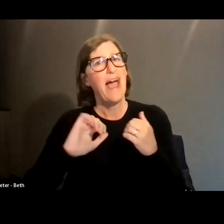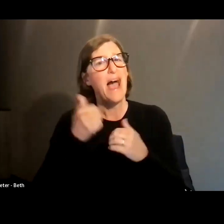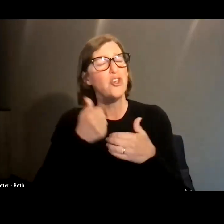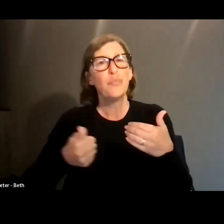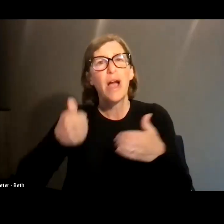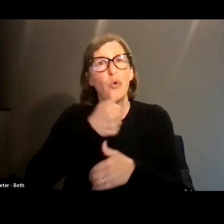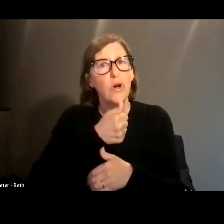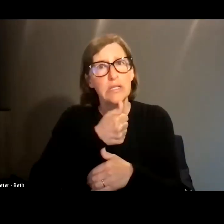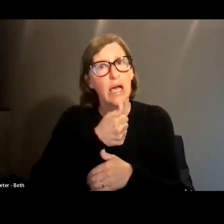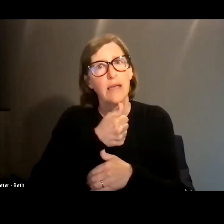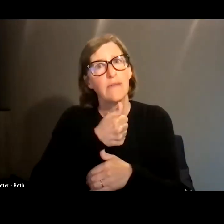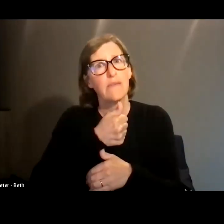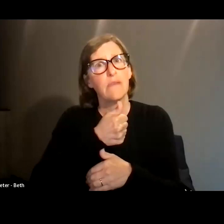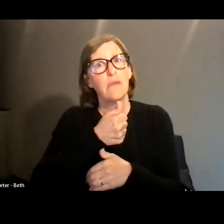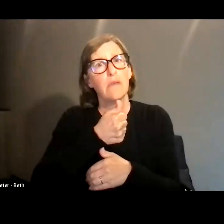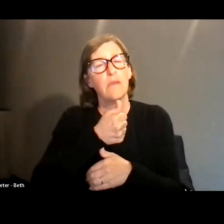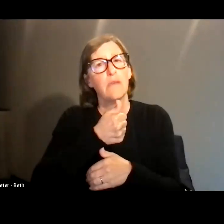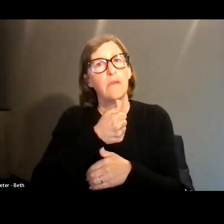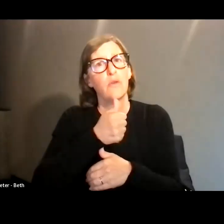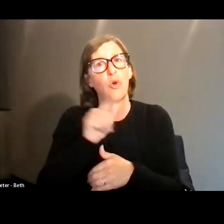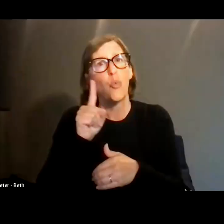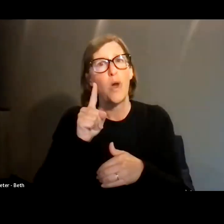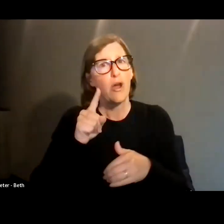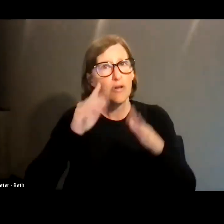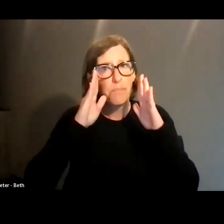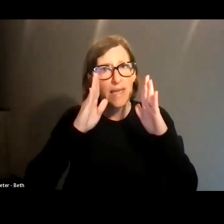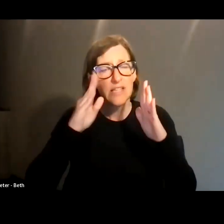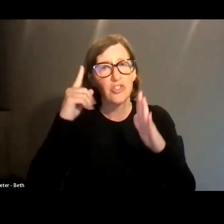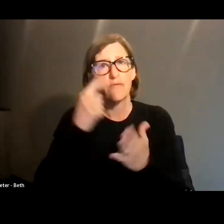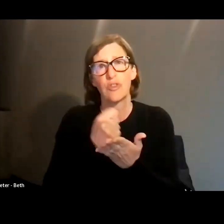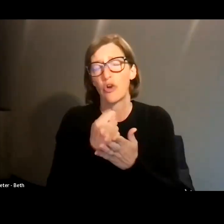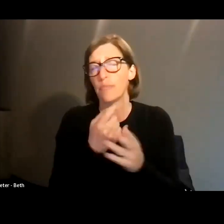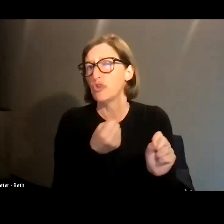that you focus on to develop therapeutic strategy?